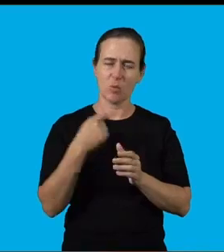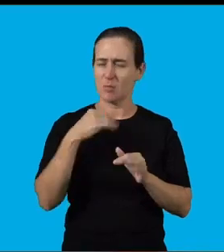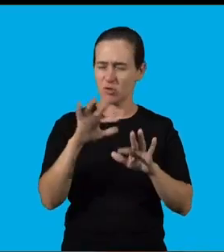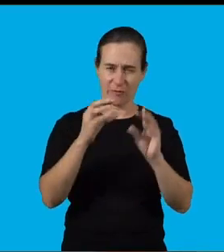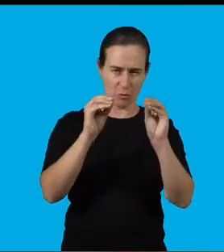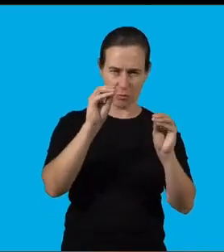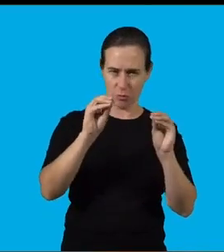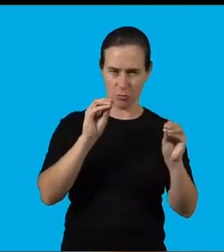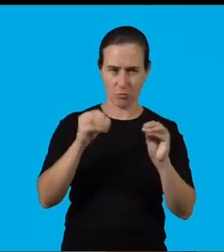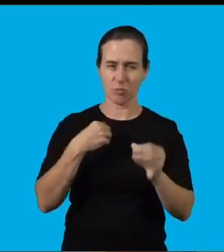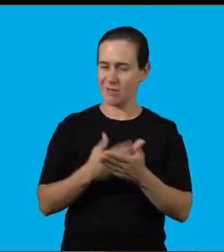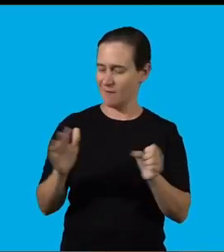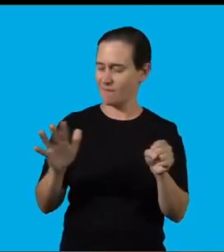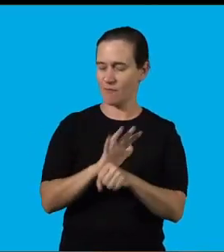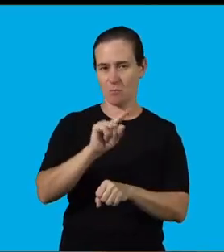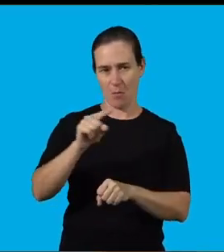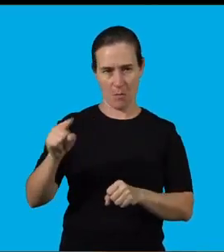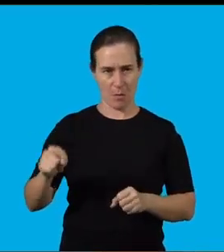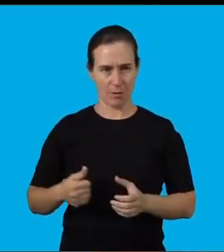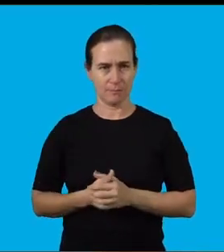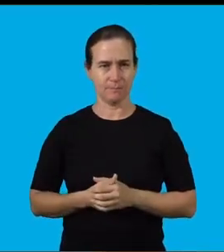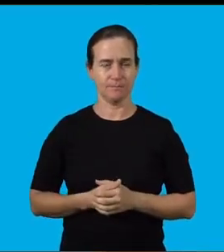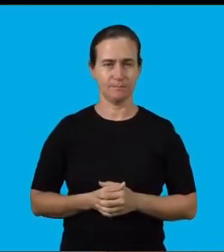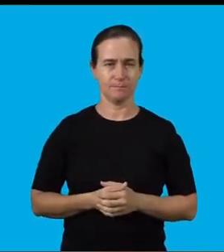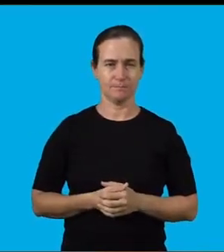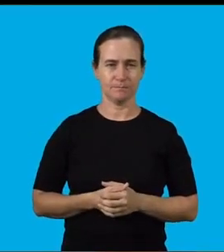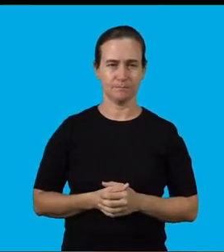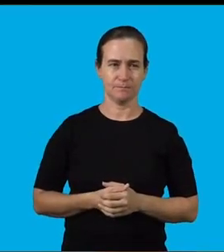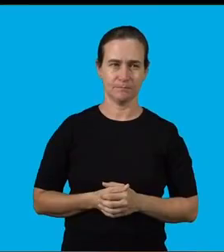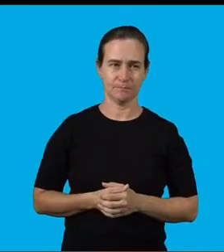key points, and then get our full marks for this question.